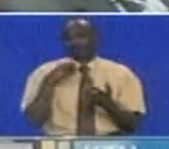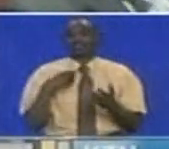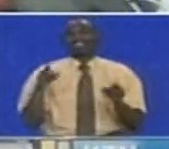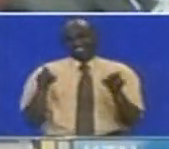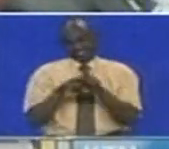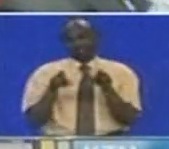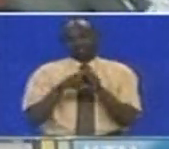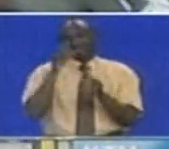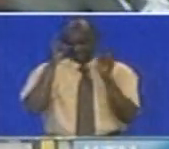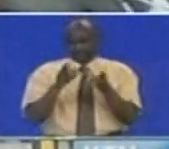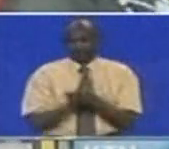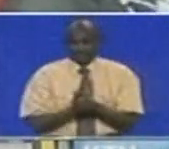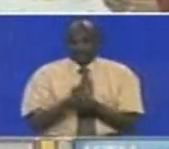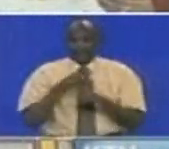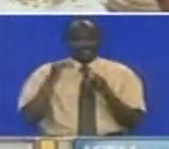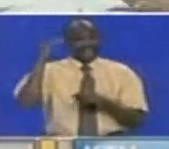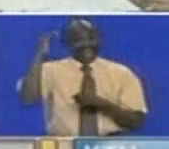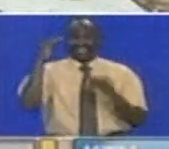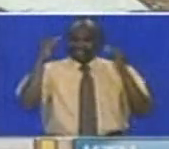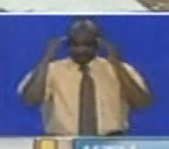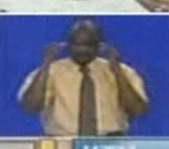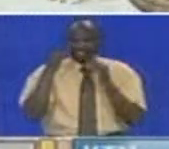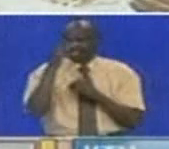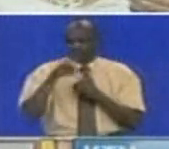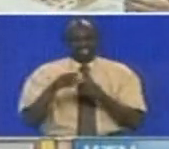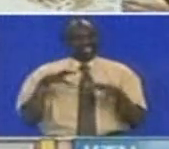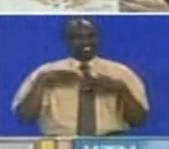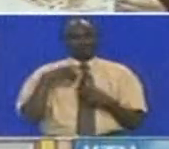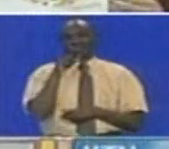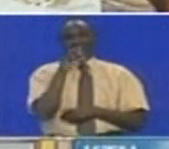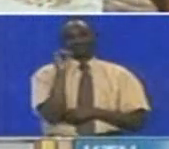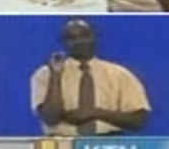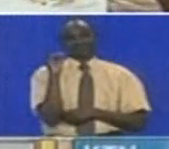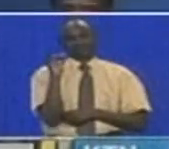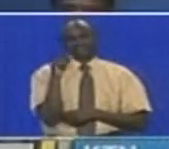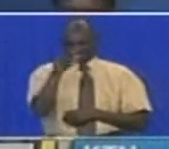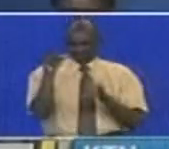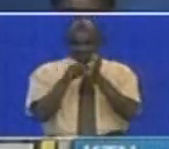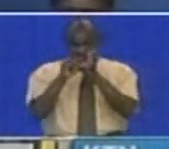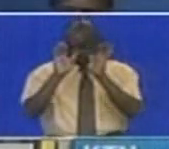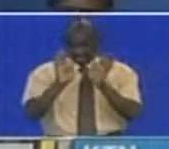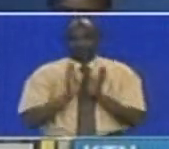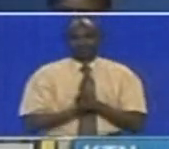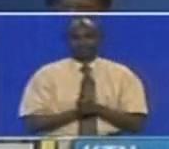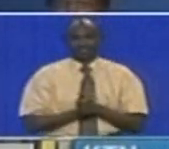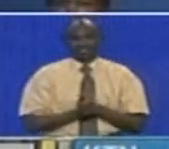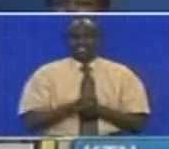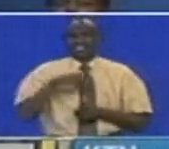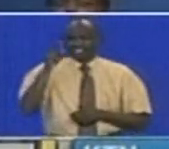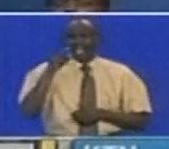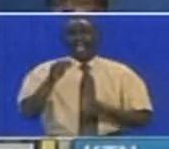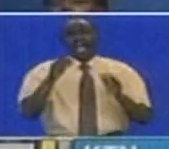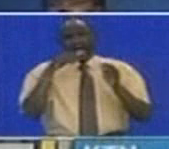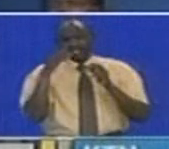verdict. But the High Court refused to shield the embattled governor from facing his fate. It is not the magnitude, the